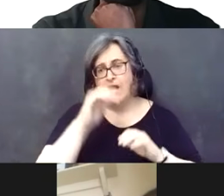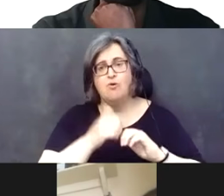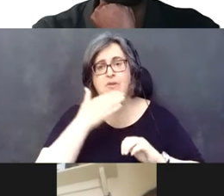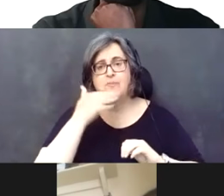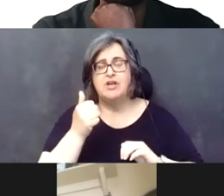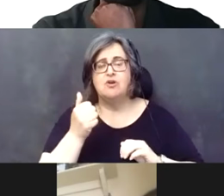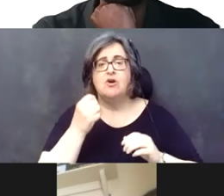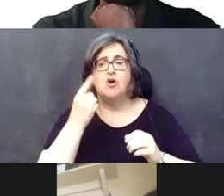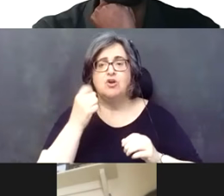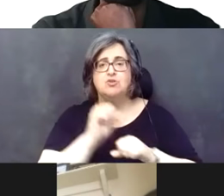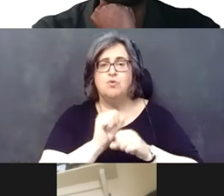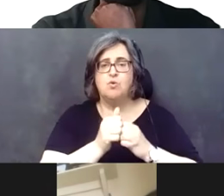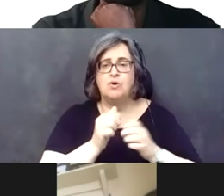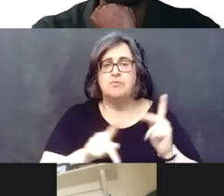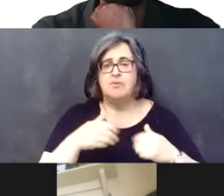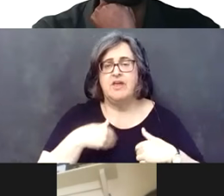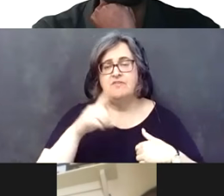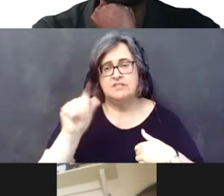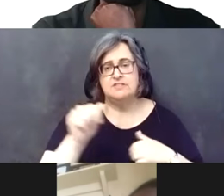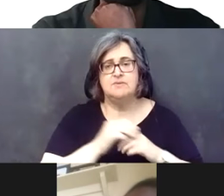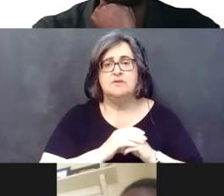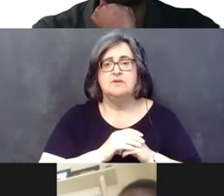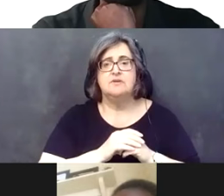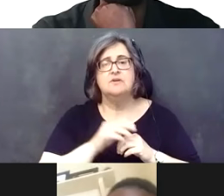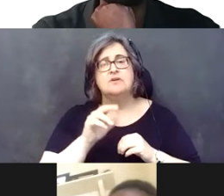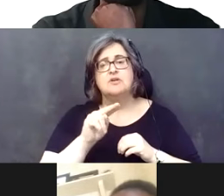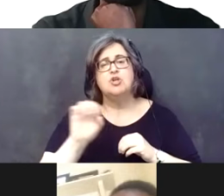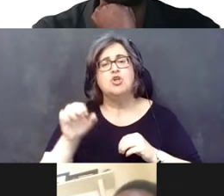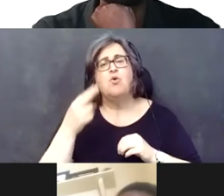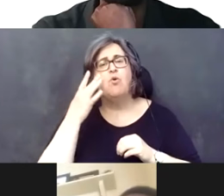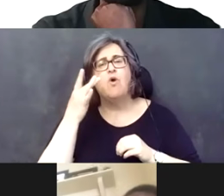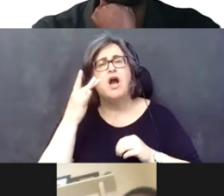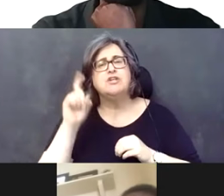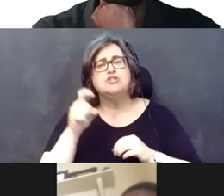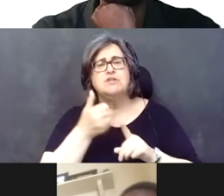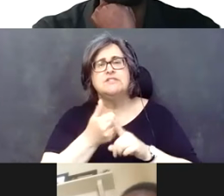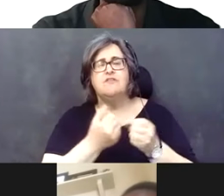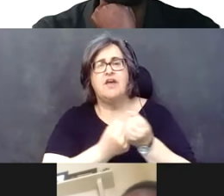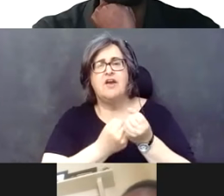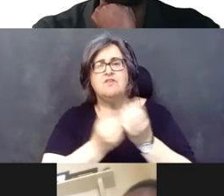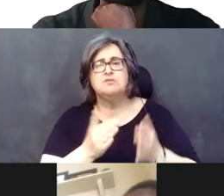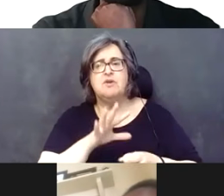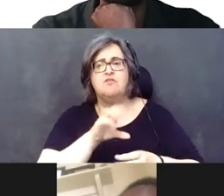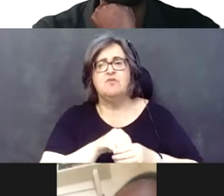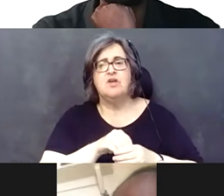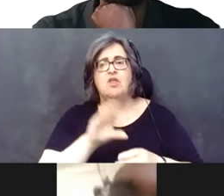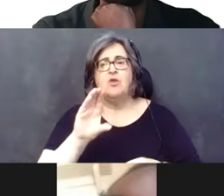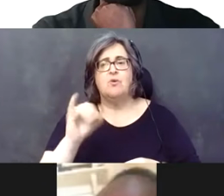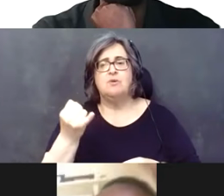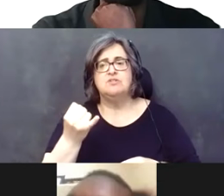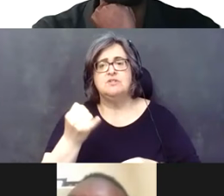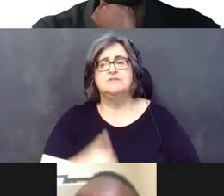understand and work with individuals with disabilities. Noah, what do you think? Why should self-advocates get involved in the criminal justice